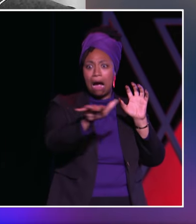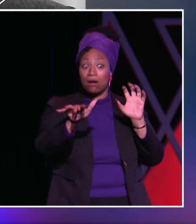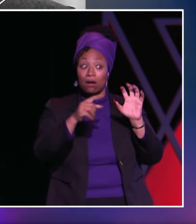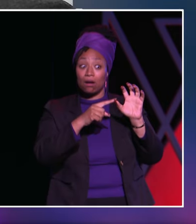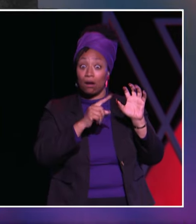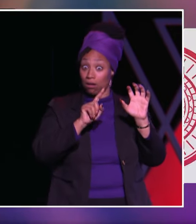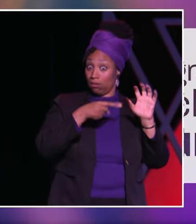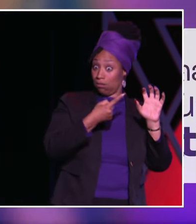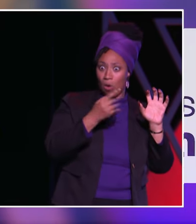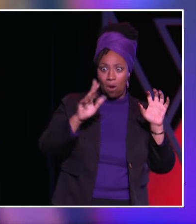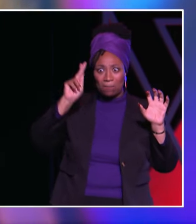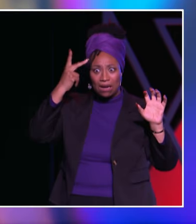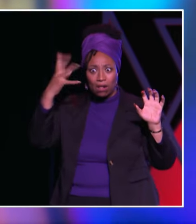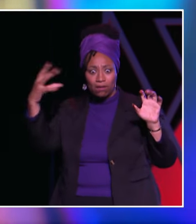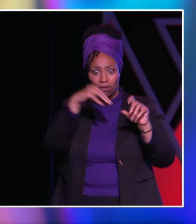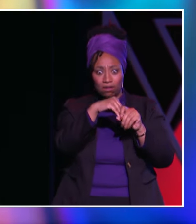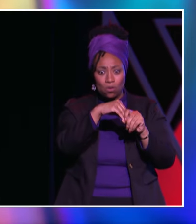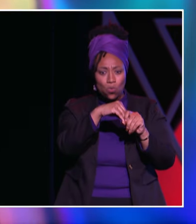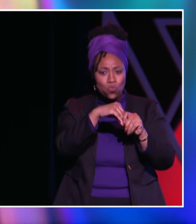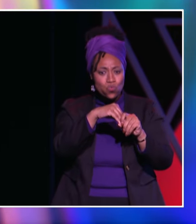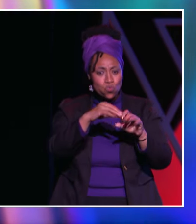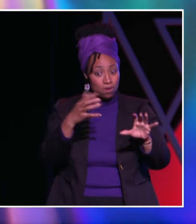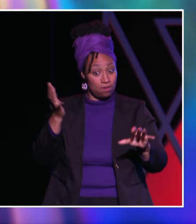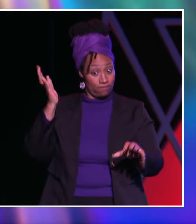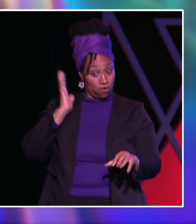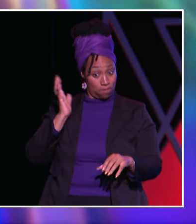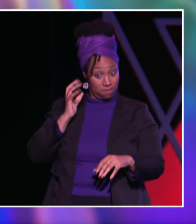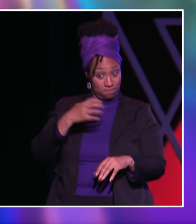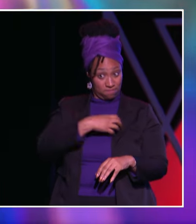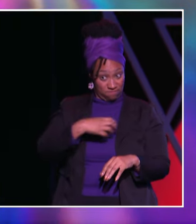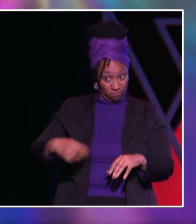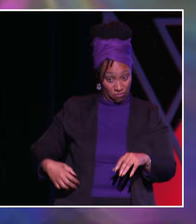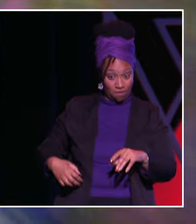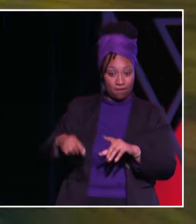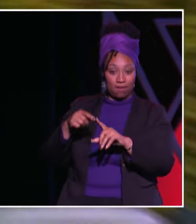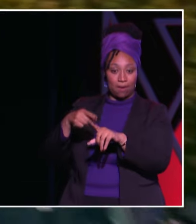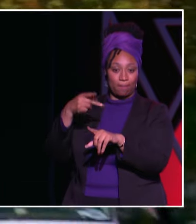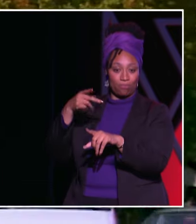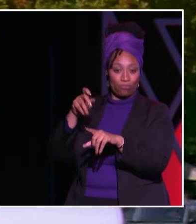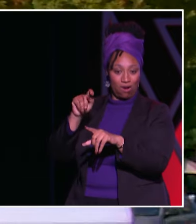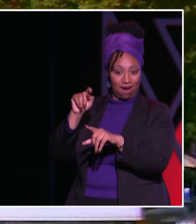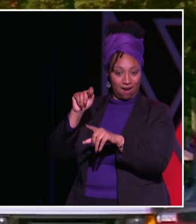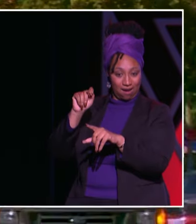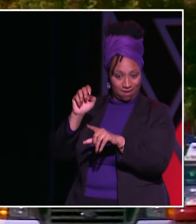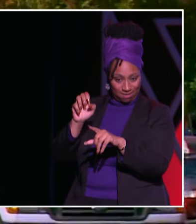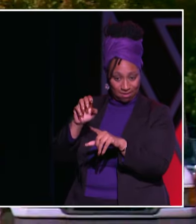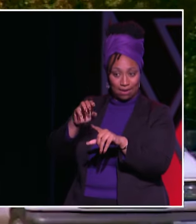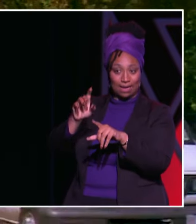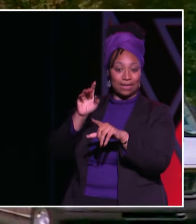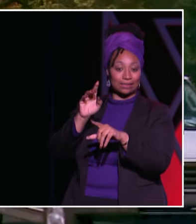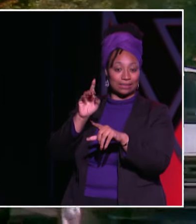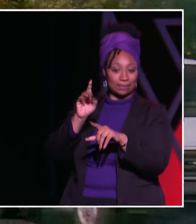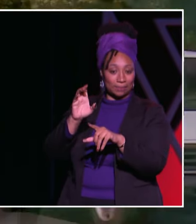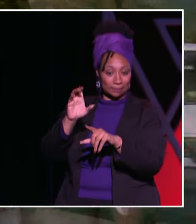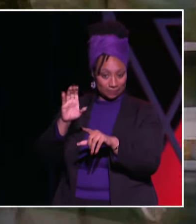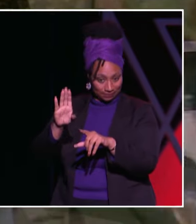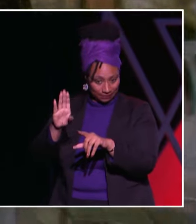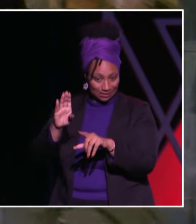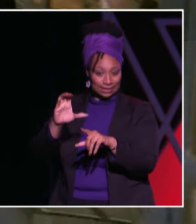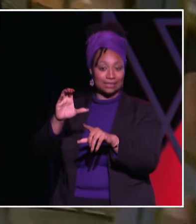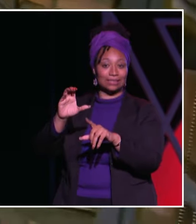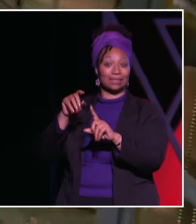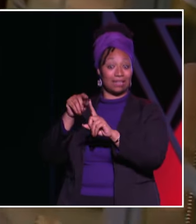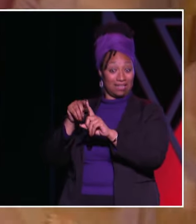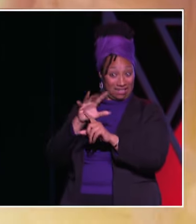Sharon Pratt and the Congressional Black Caucus Foundation. But D.C. is her touchstone, her